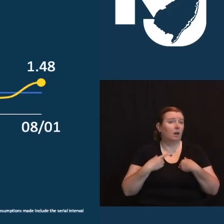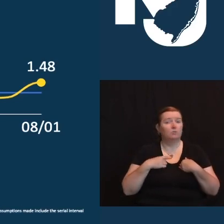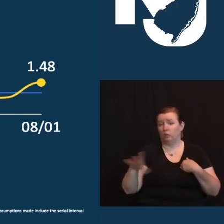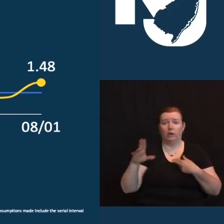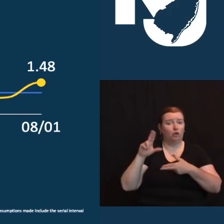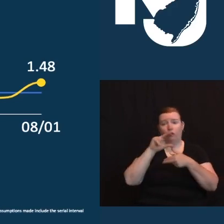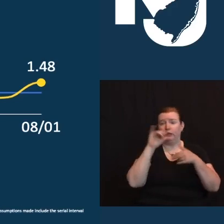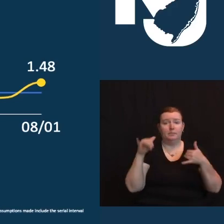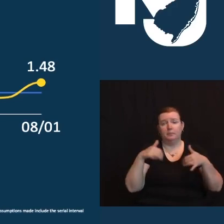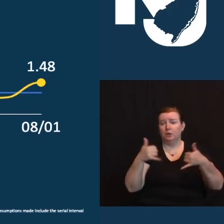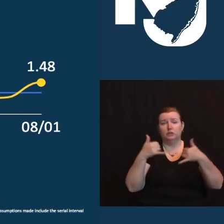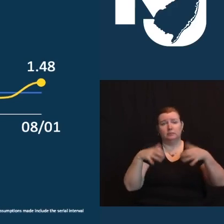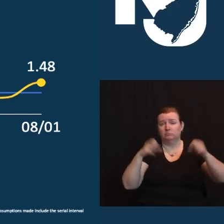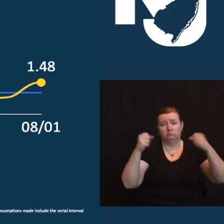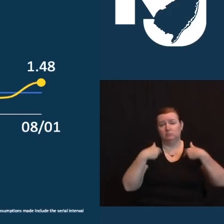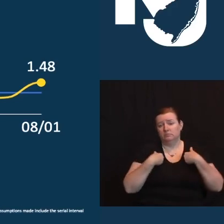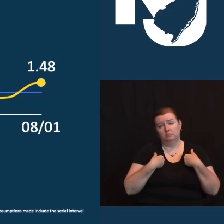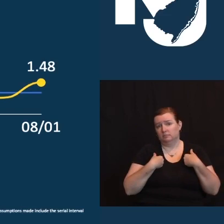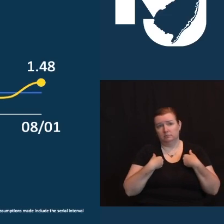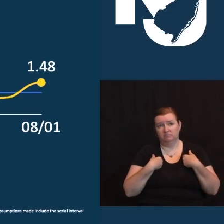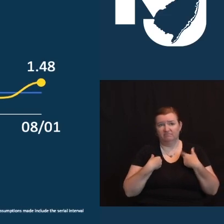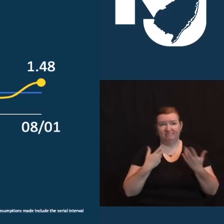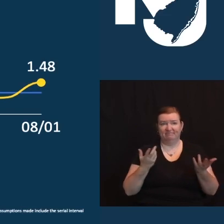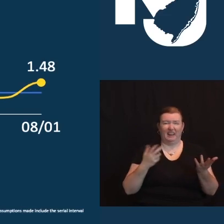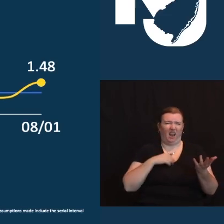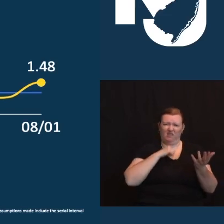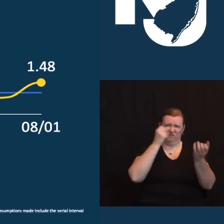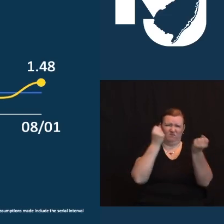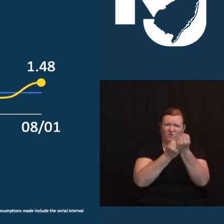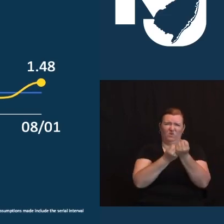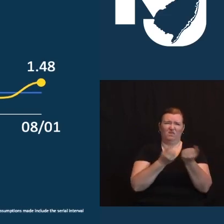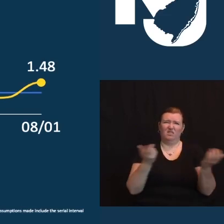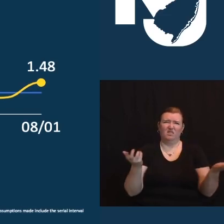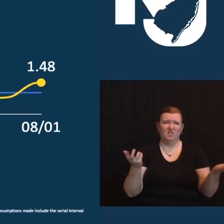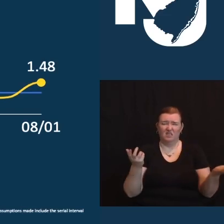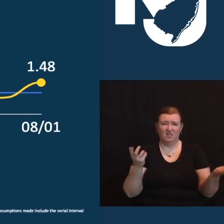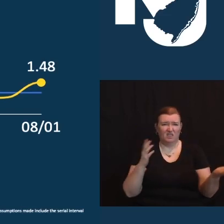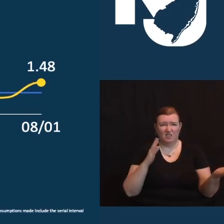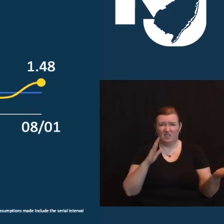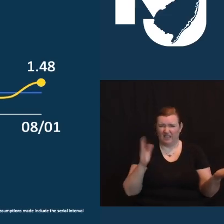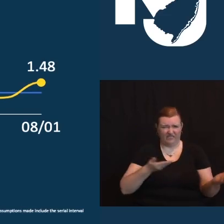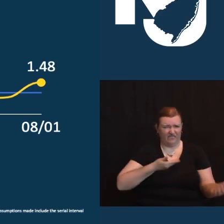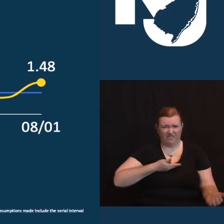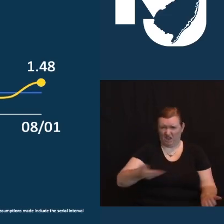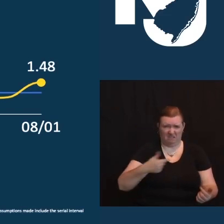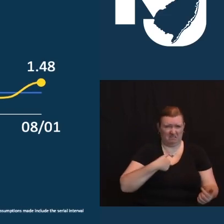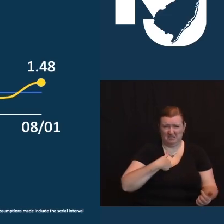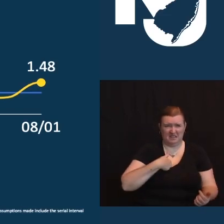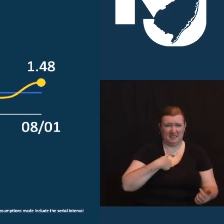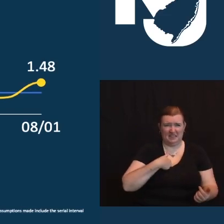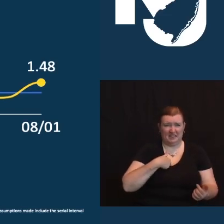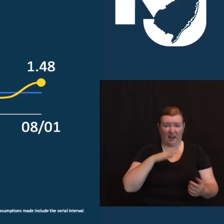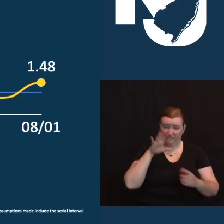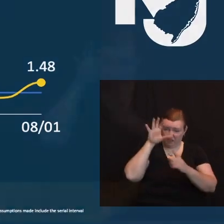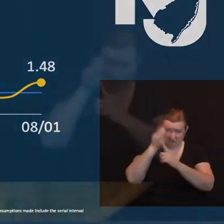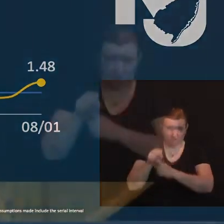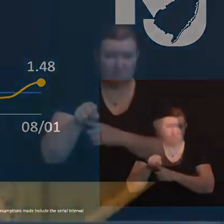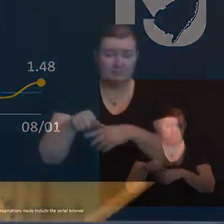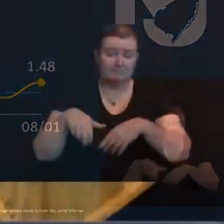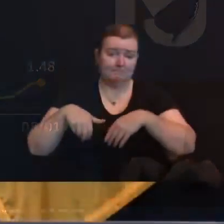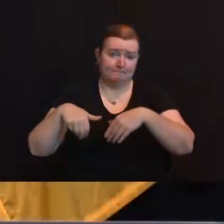not been invited to one, and I assume that we're not going to take too kindly. If this means gathering, I assume